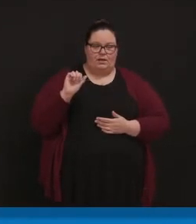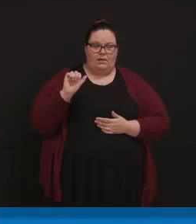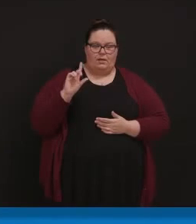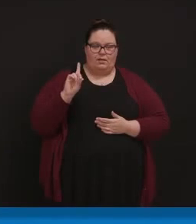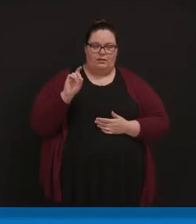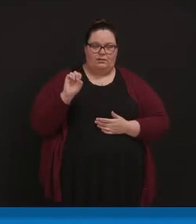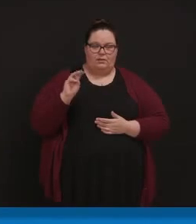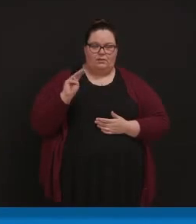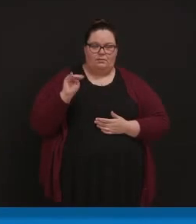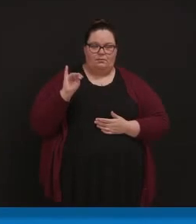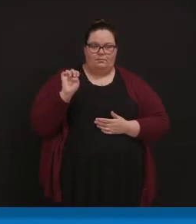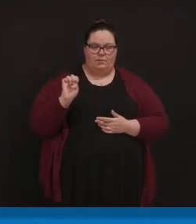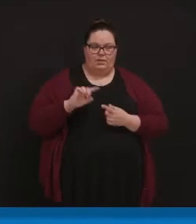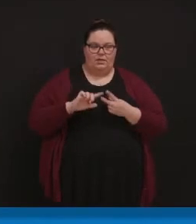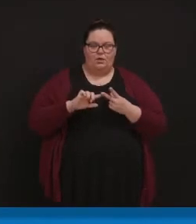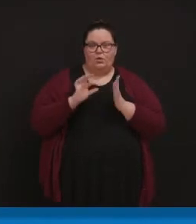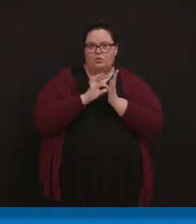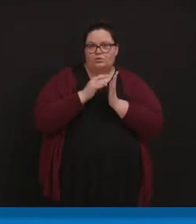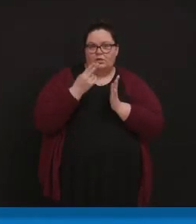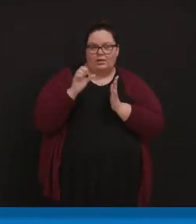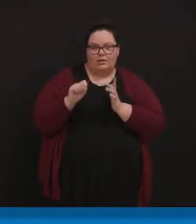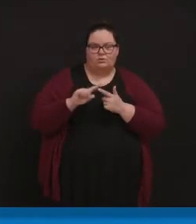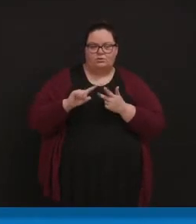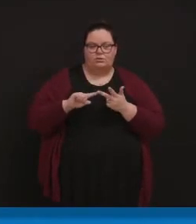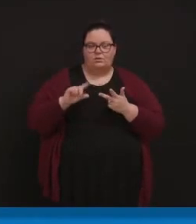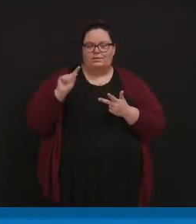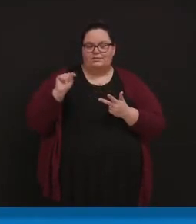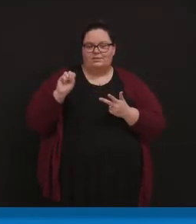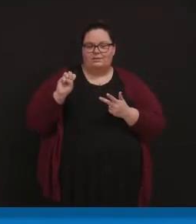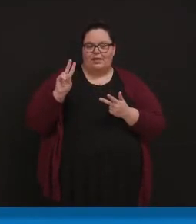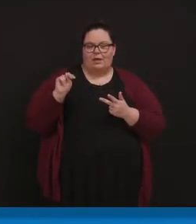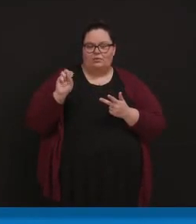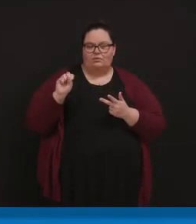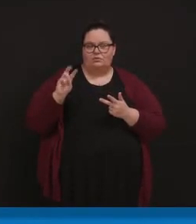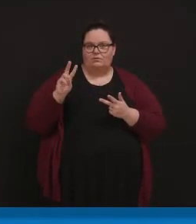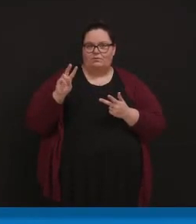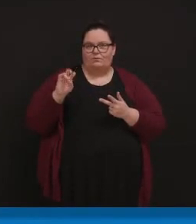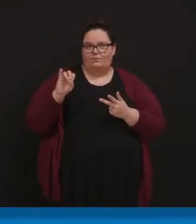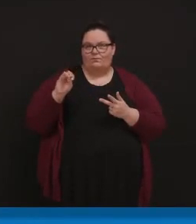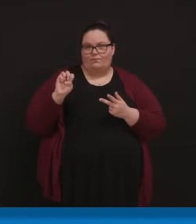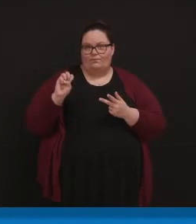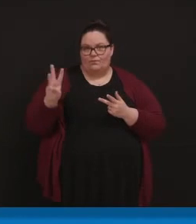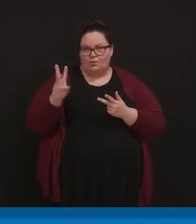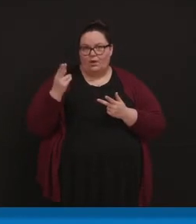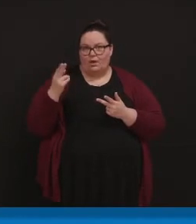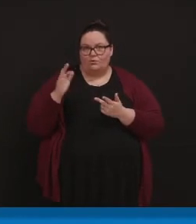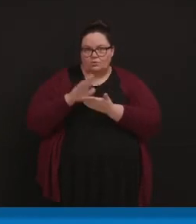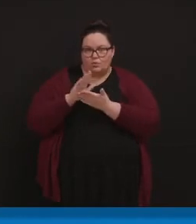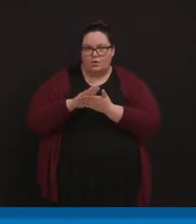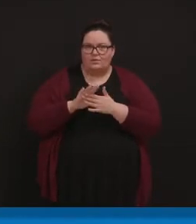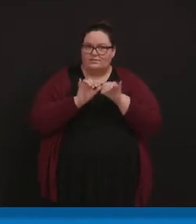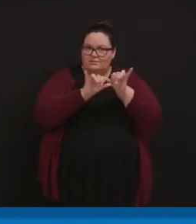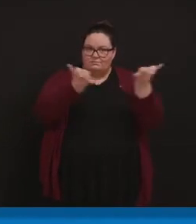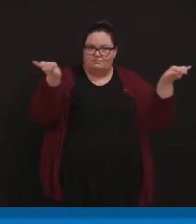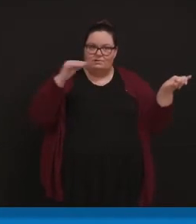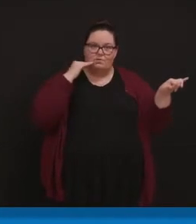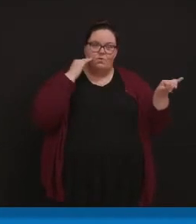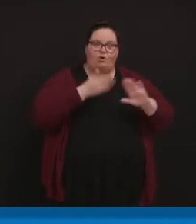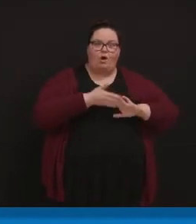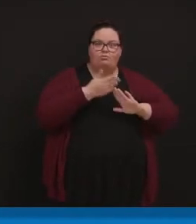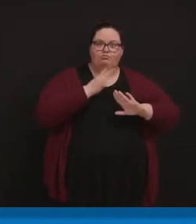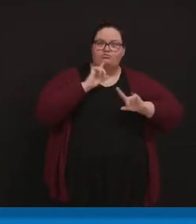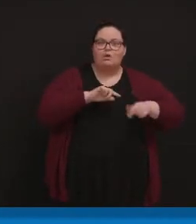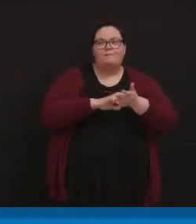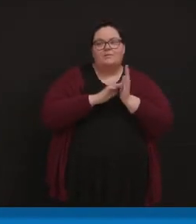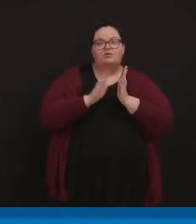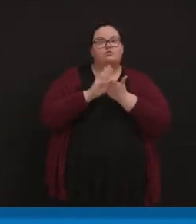École aux 80, Woodstock High School, and Townsview School will be staying home for an operational response day. That means